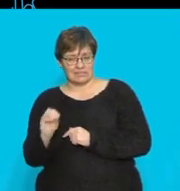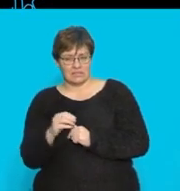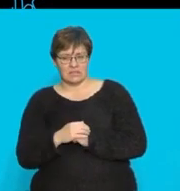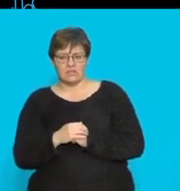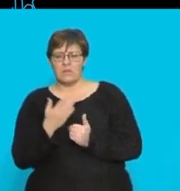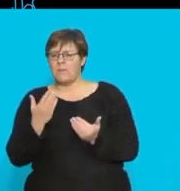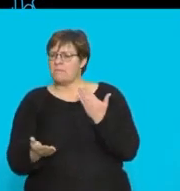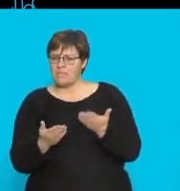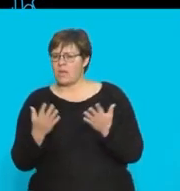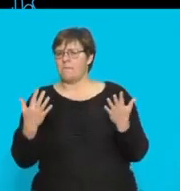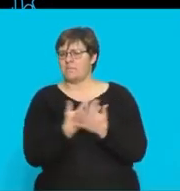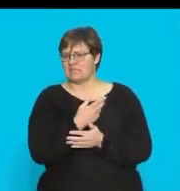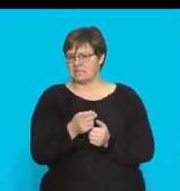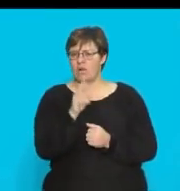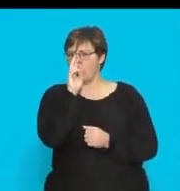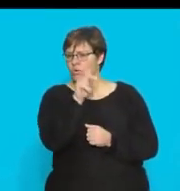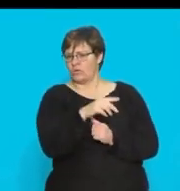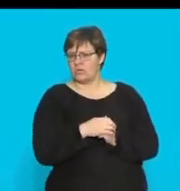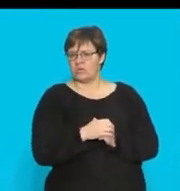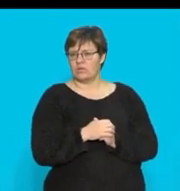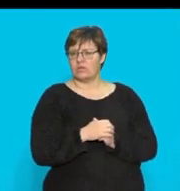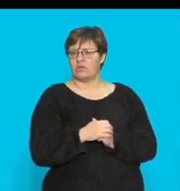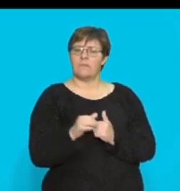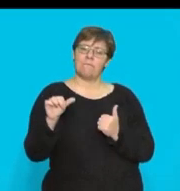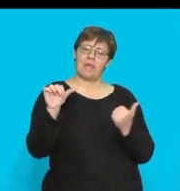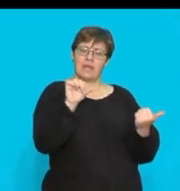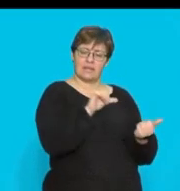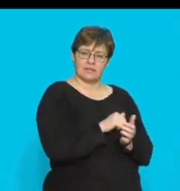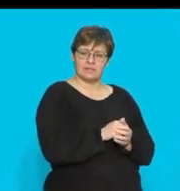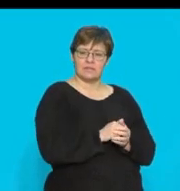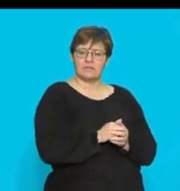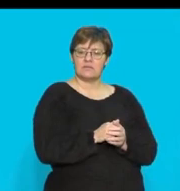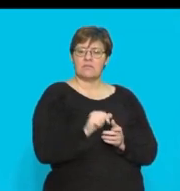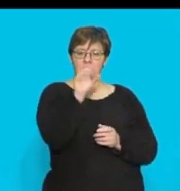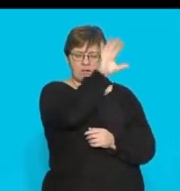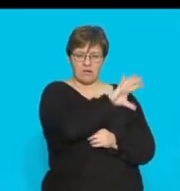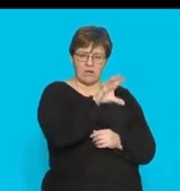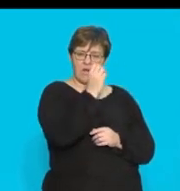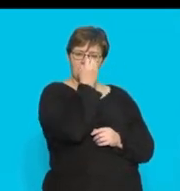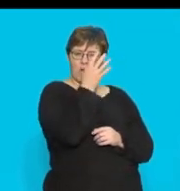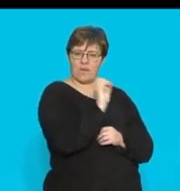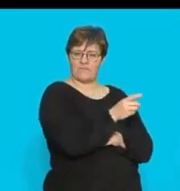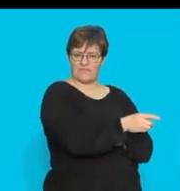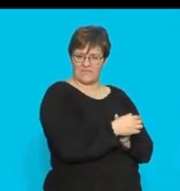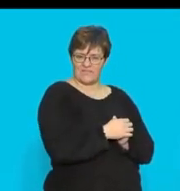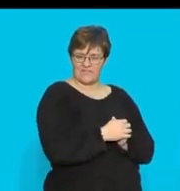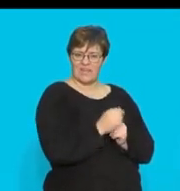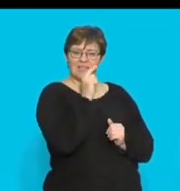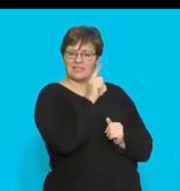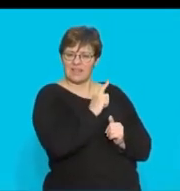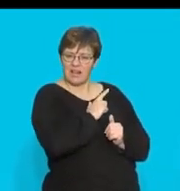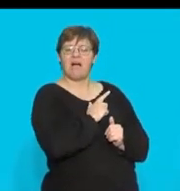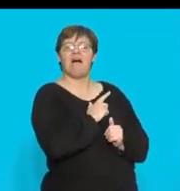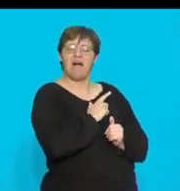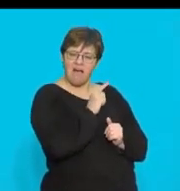and just in case you might have missed this, have a look here. I'm going to go back. There's a diagram of a flower, and that tells us,